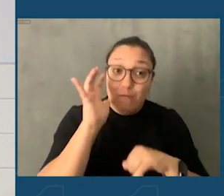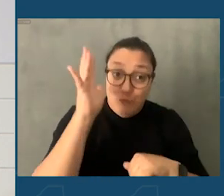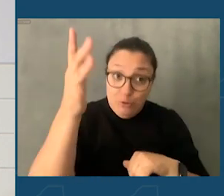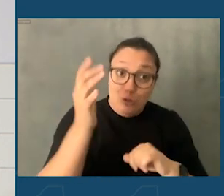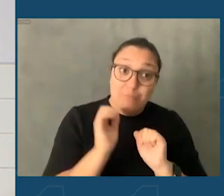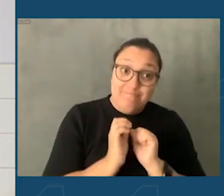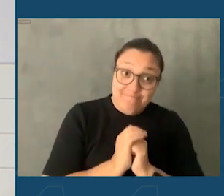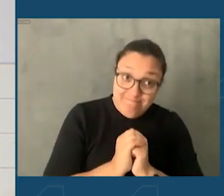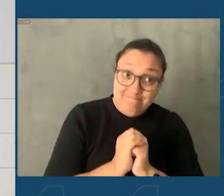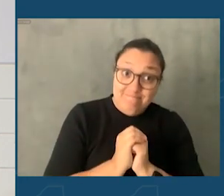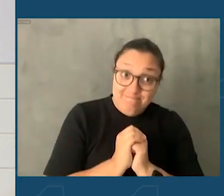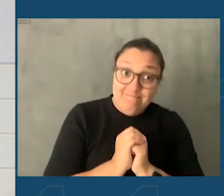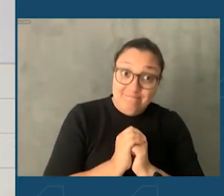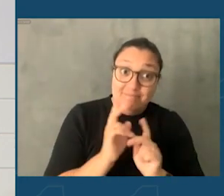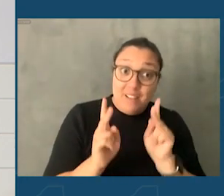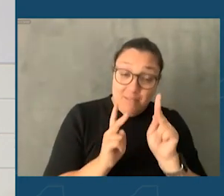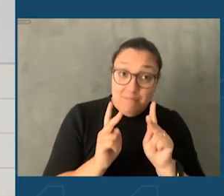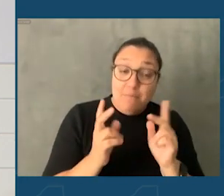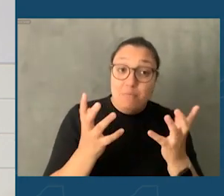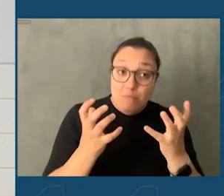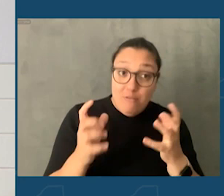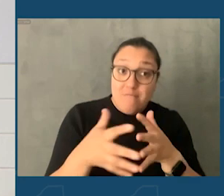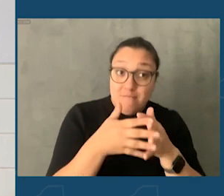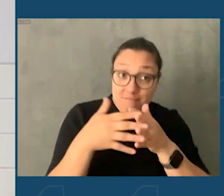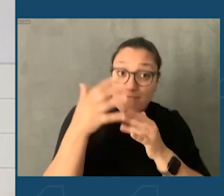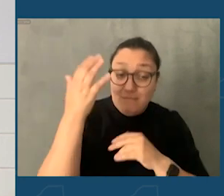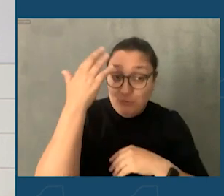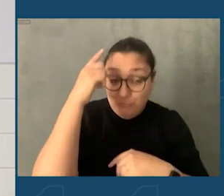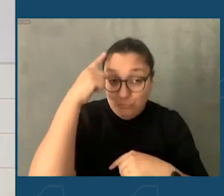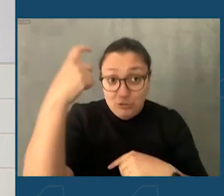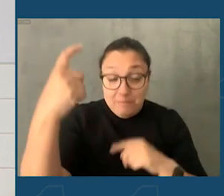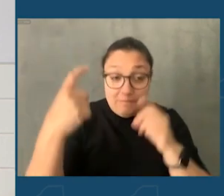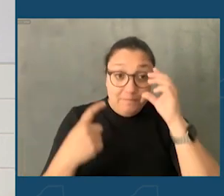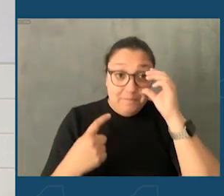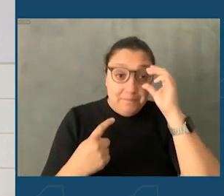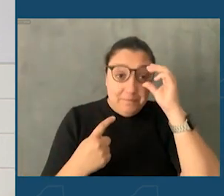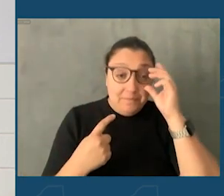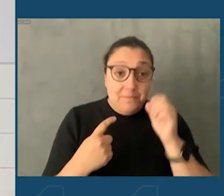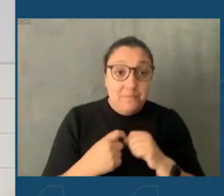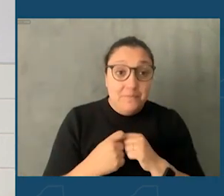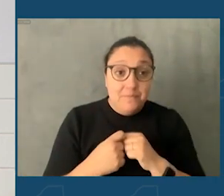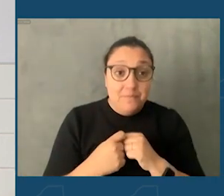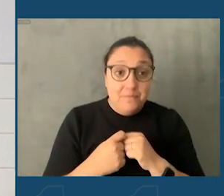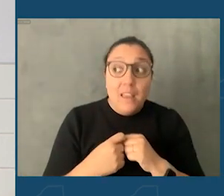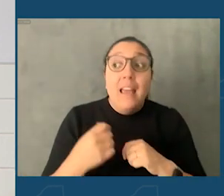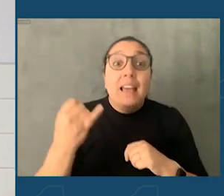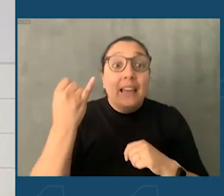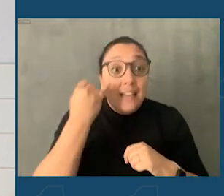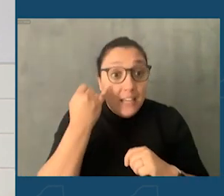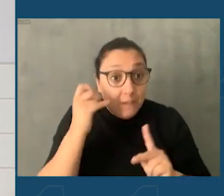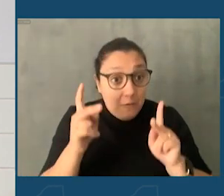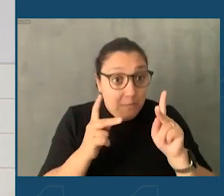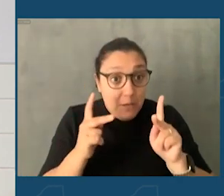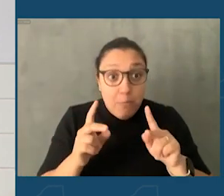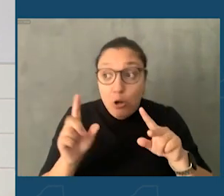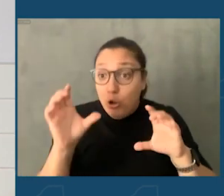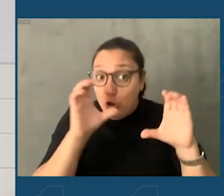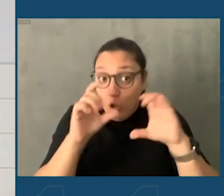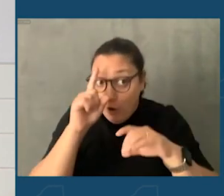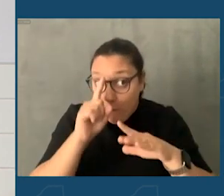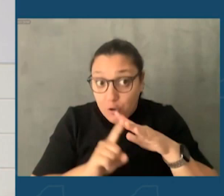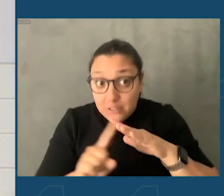the American dream. If these asylum seekers cannot work, if they cannot